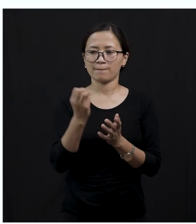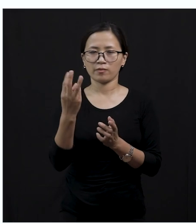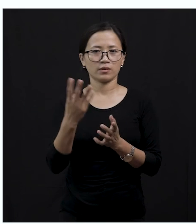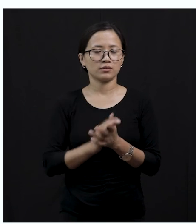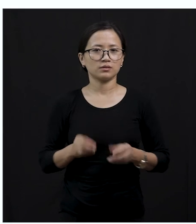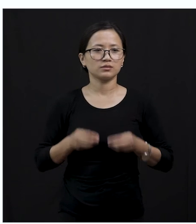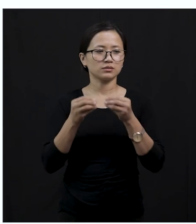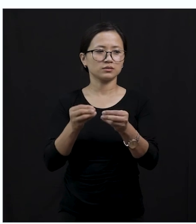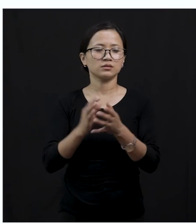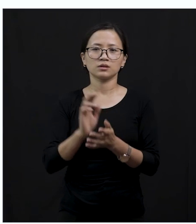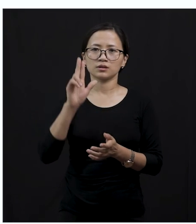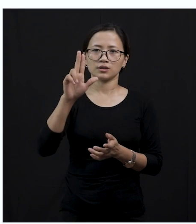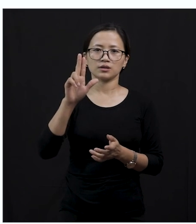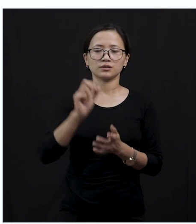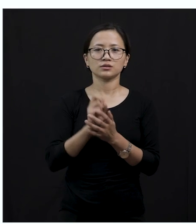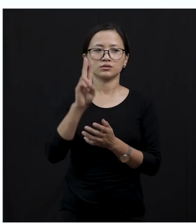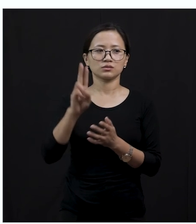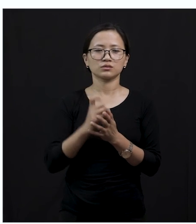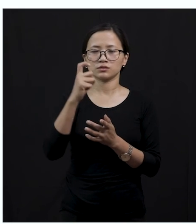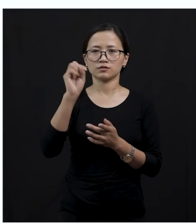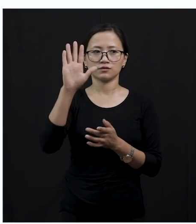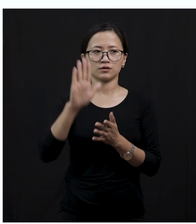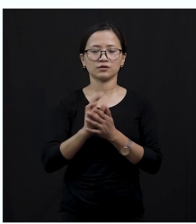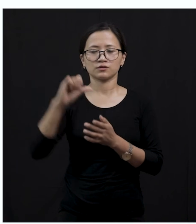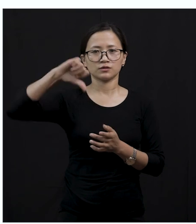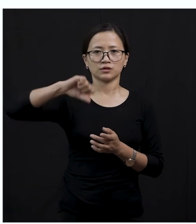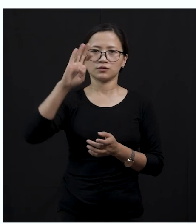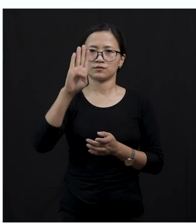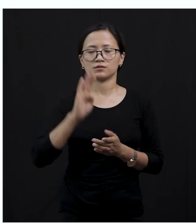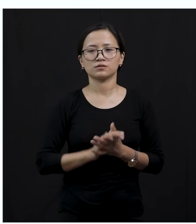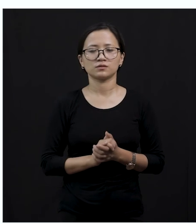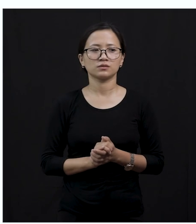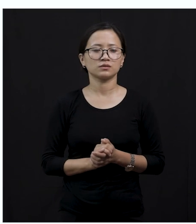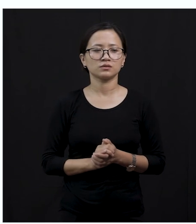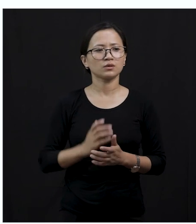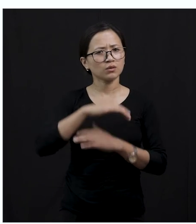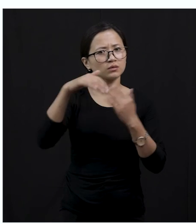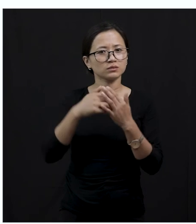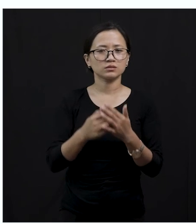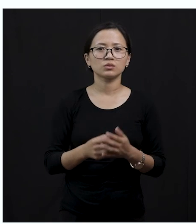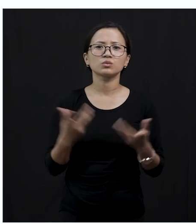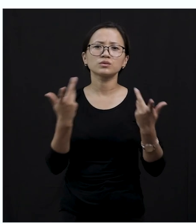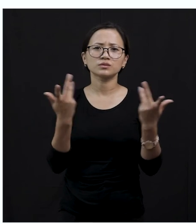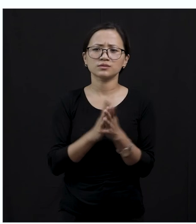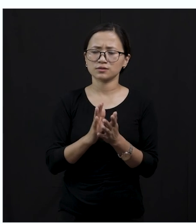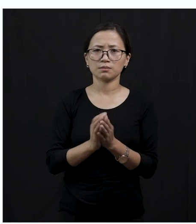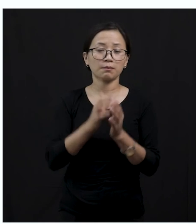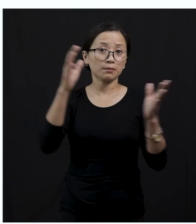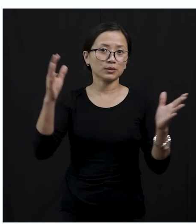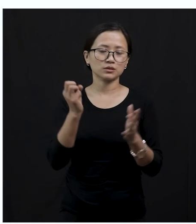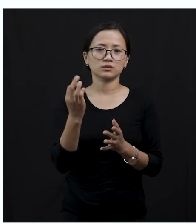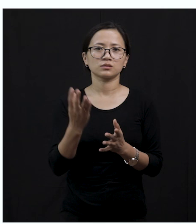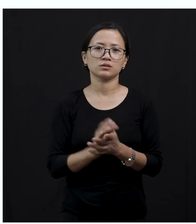given: 82, 75, 94. Now among these, the biggest number